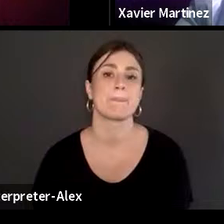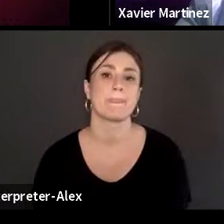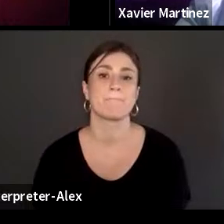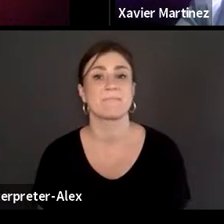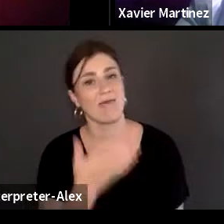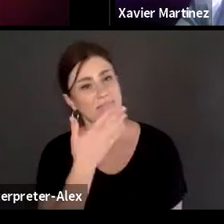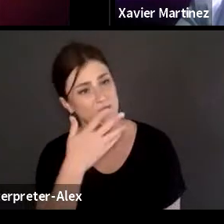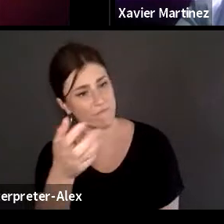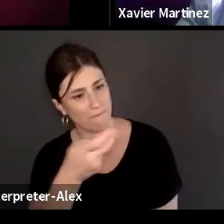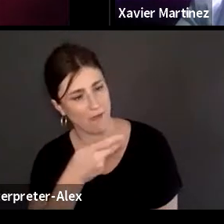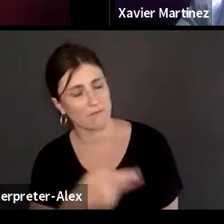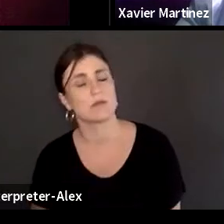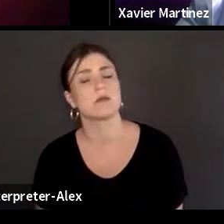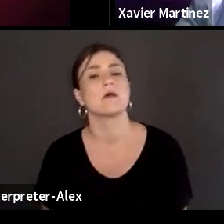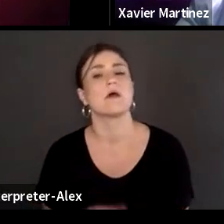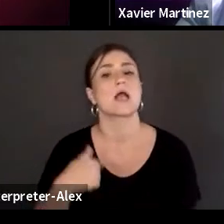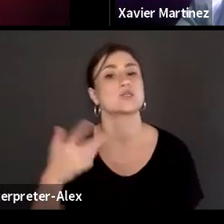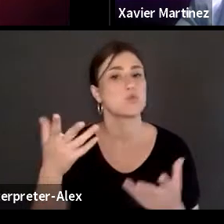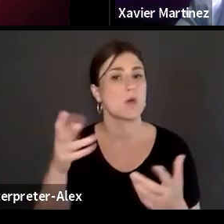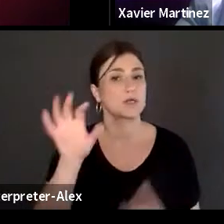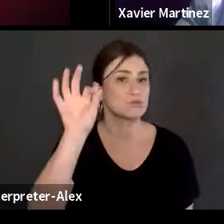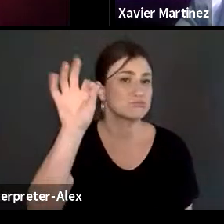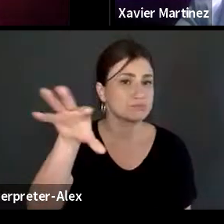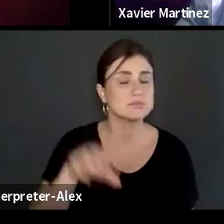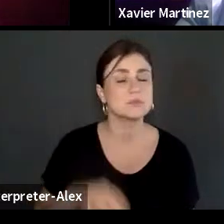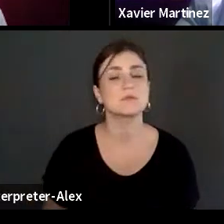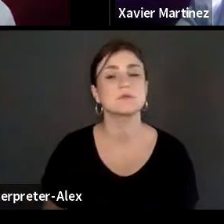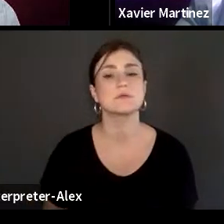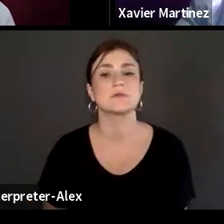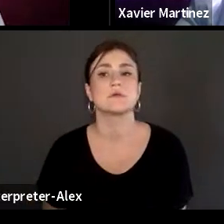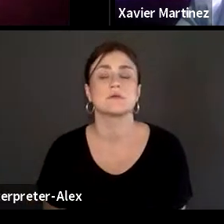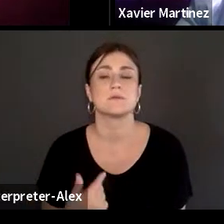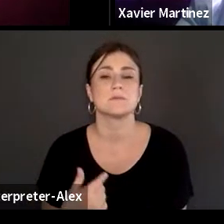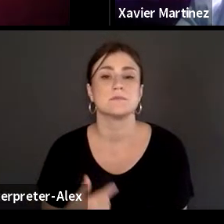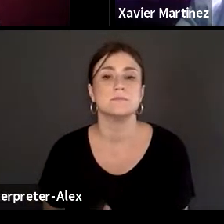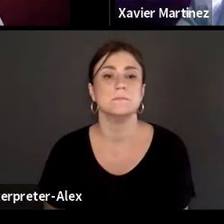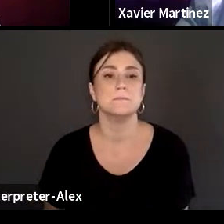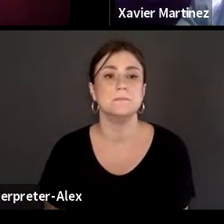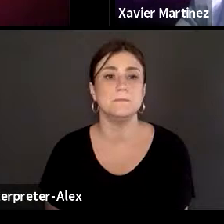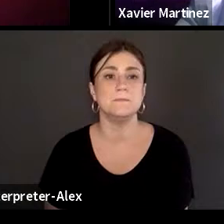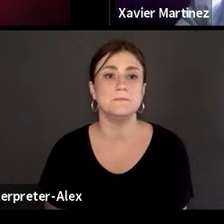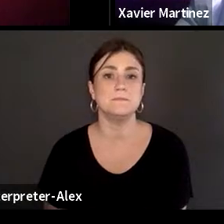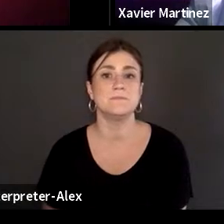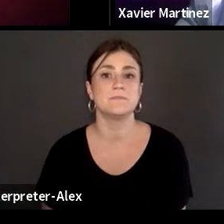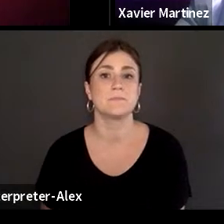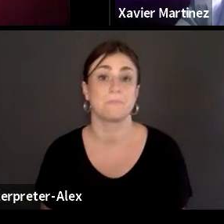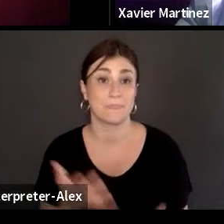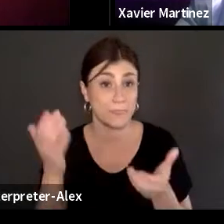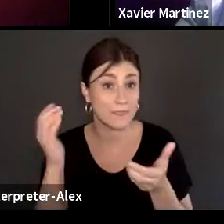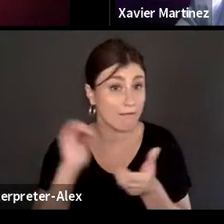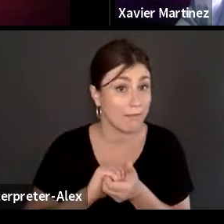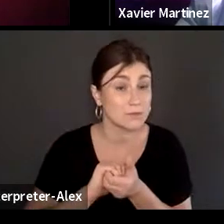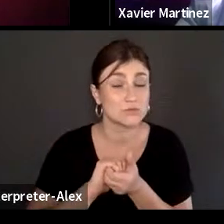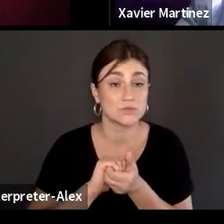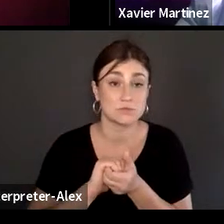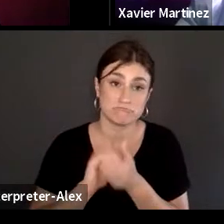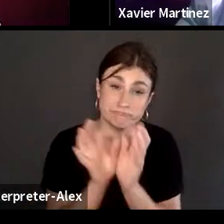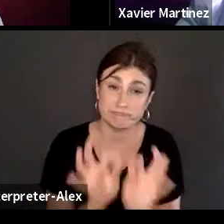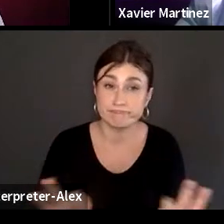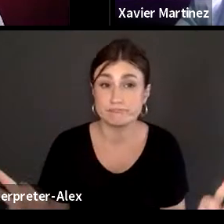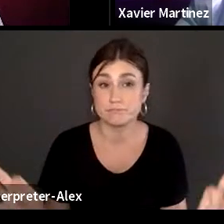to me. I just also wanted to say that I believe that this collaboration effort is very important for the